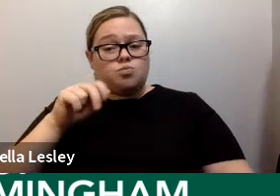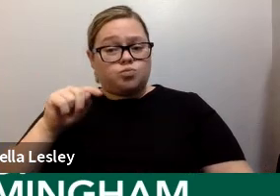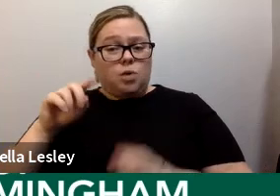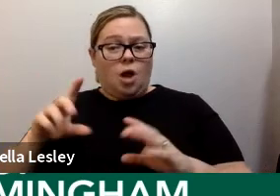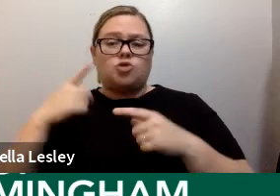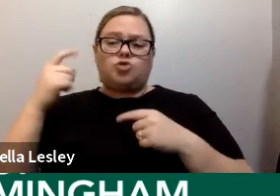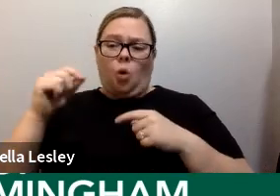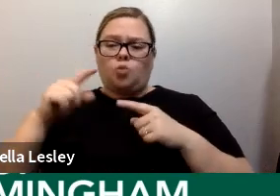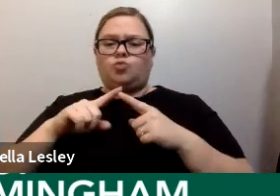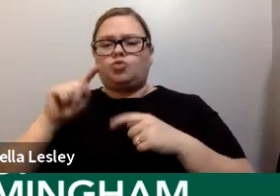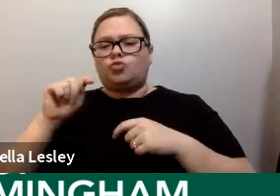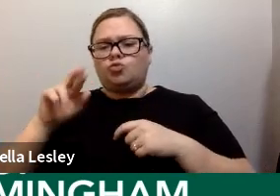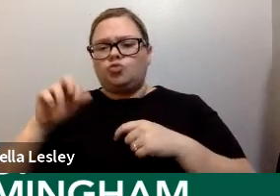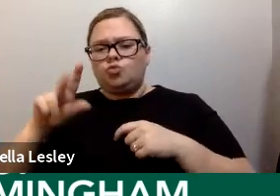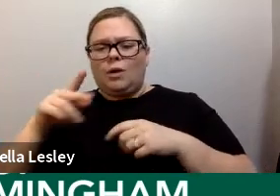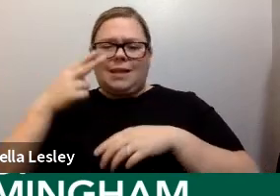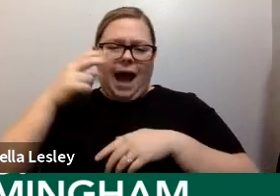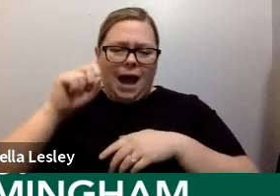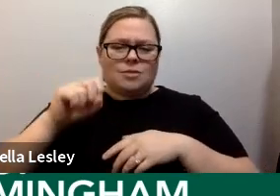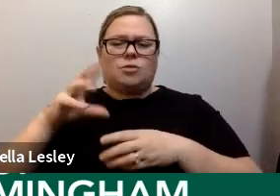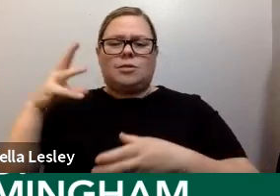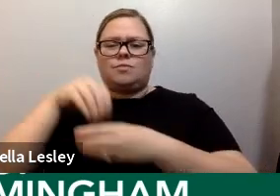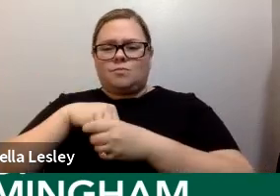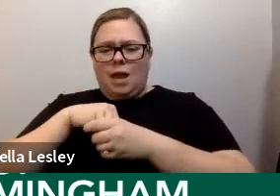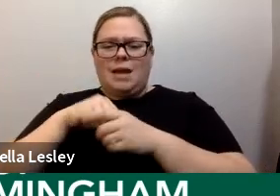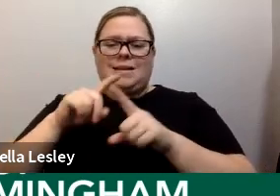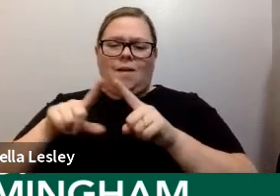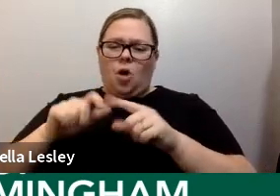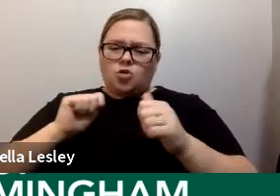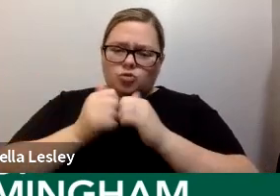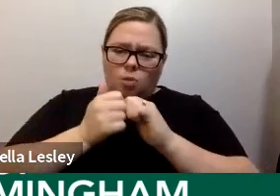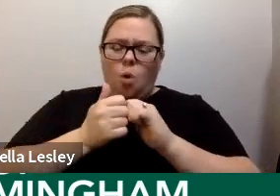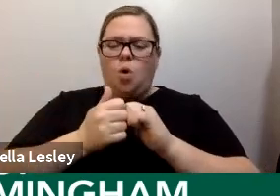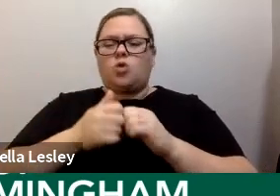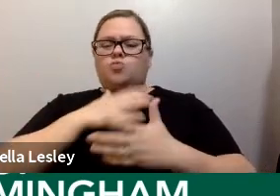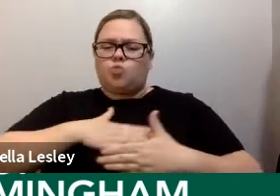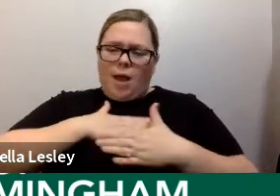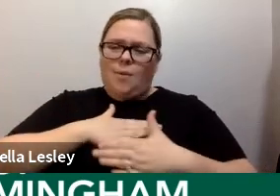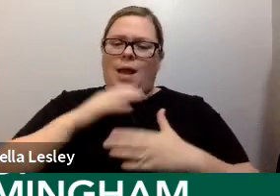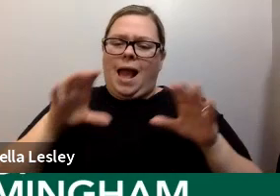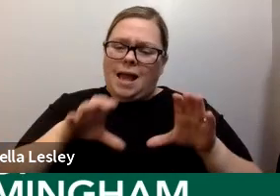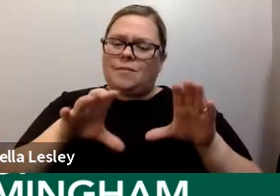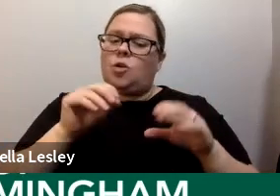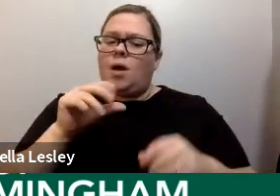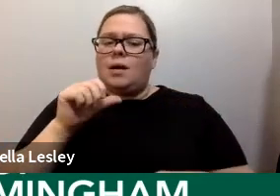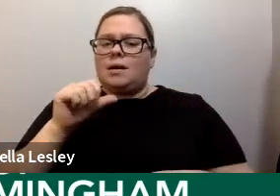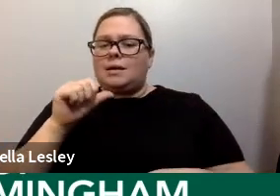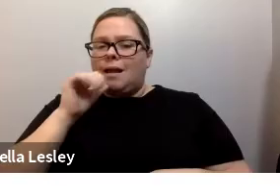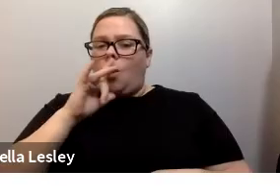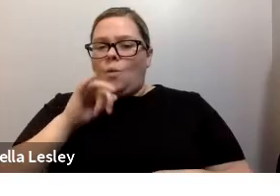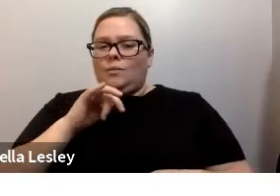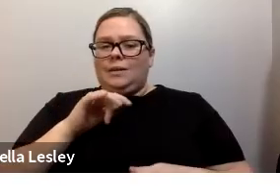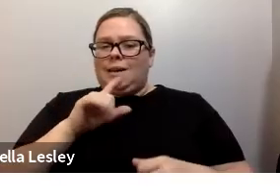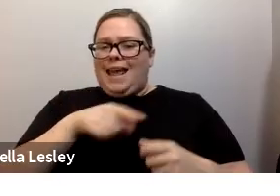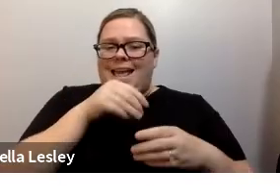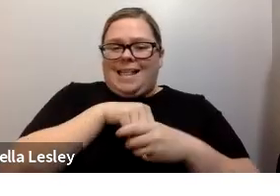schools and participate in interscholastic sports and recreational activities in their community. So it's not either or, it's really both that we're targeted